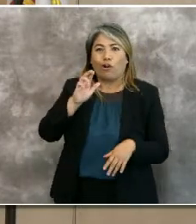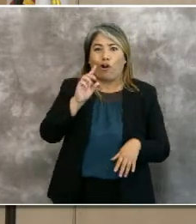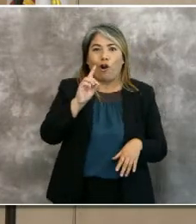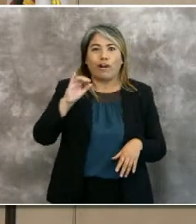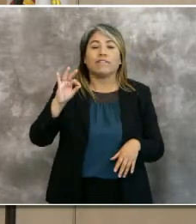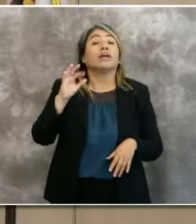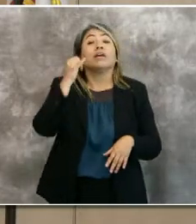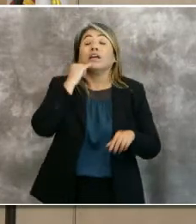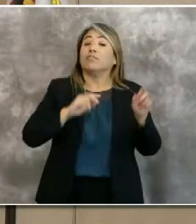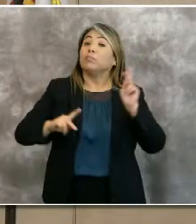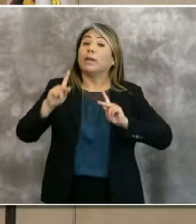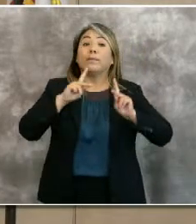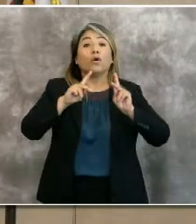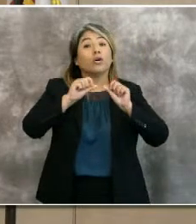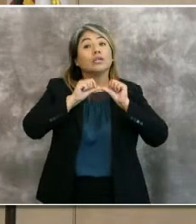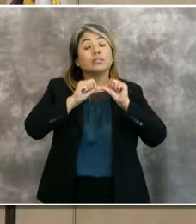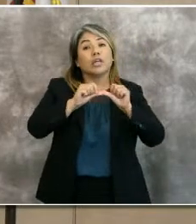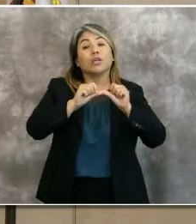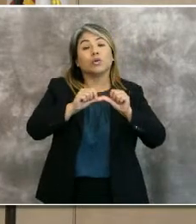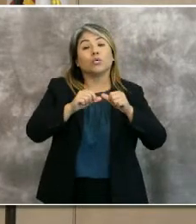people continue to